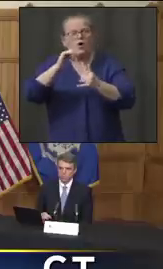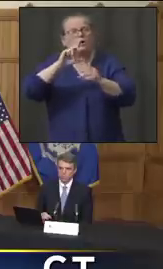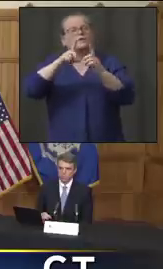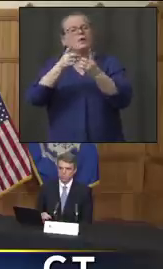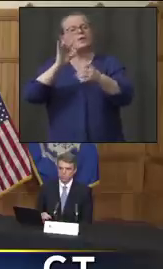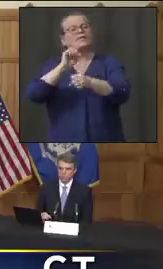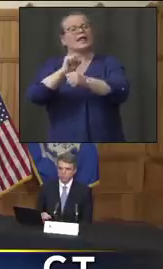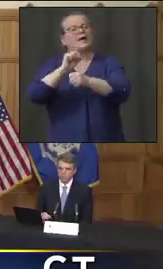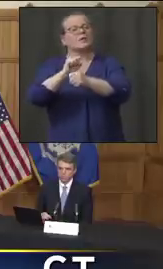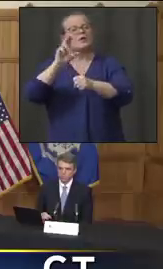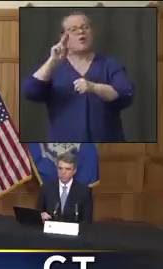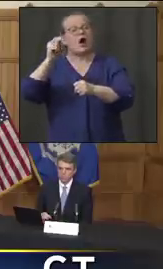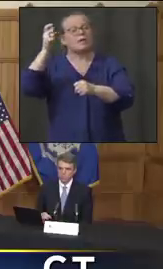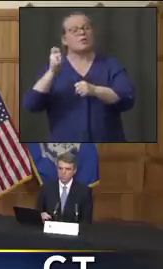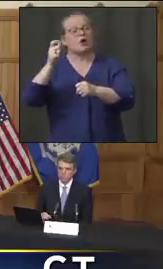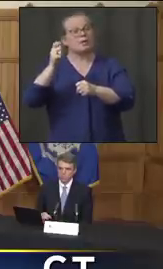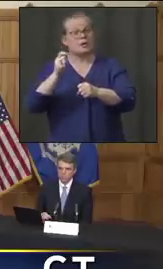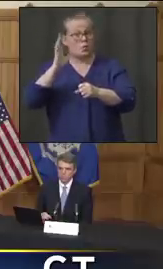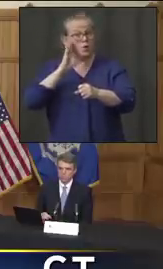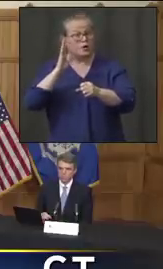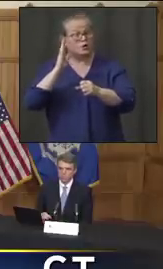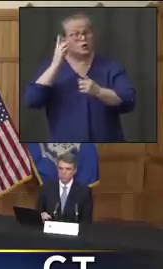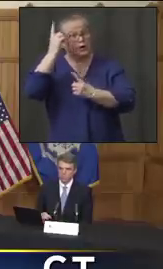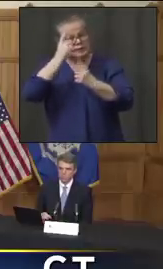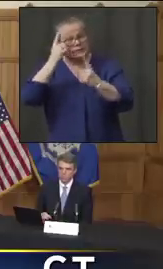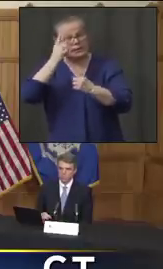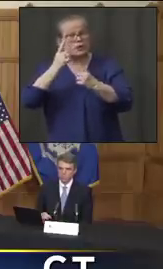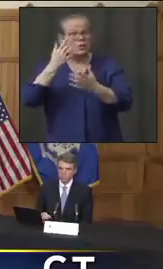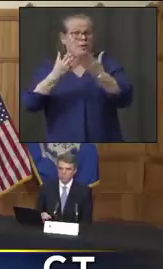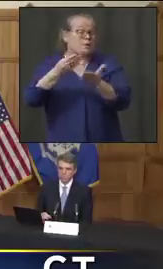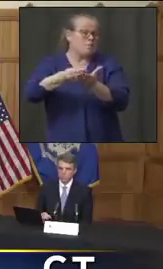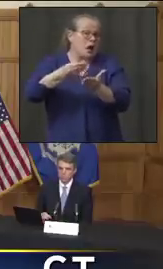allocating funds to the department to establish a call center?